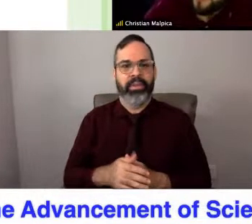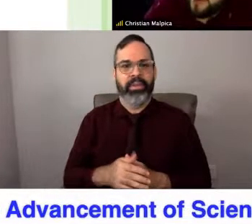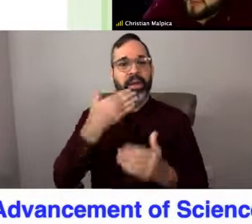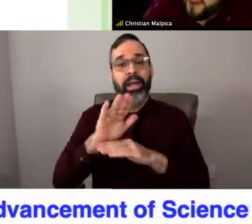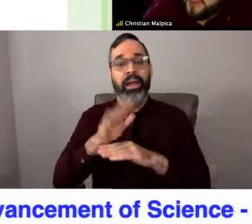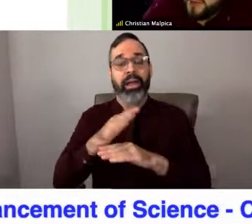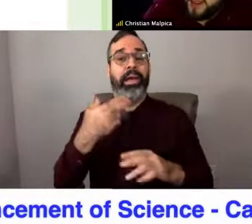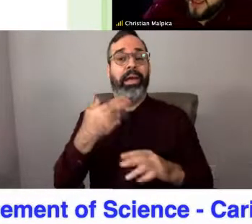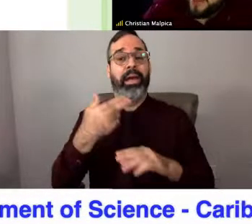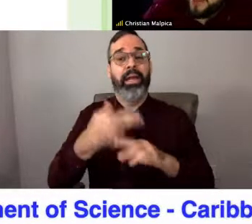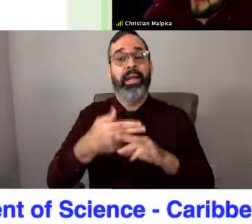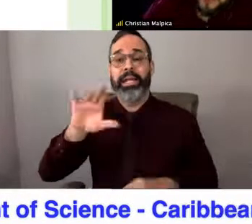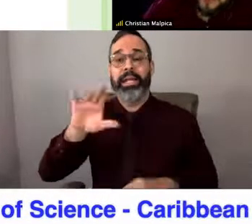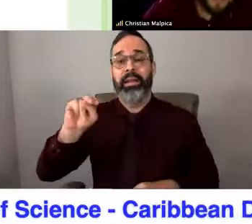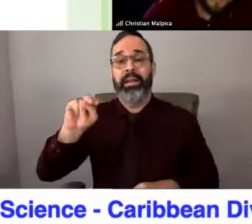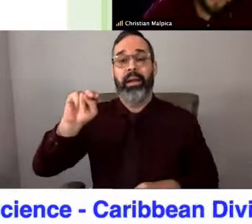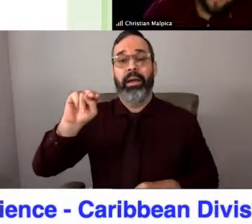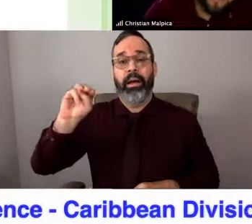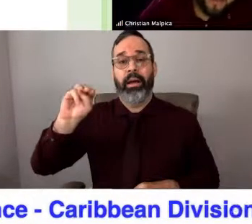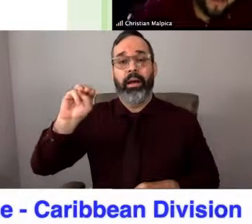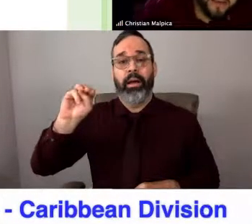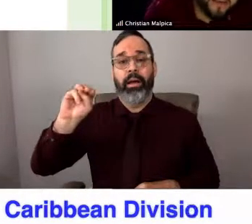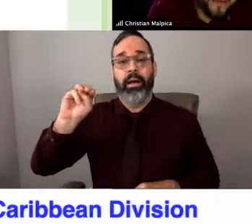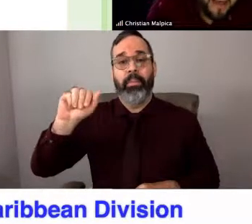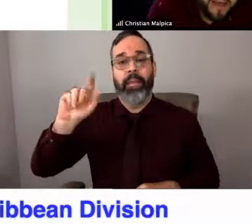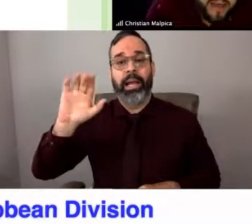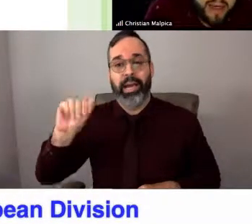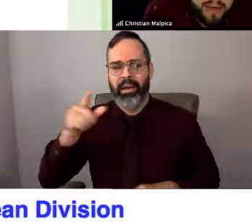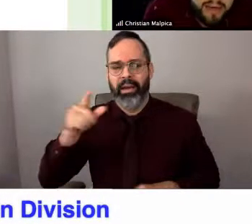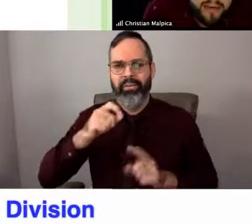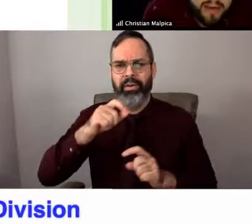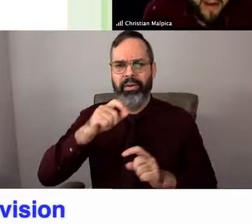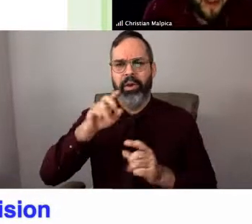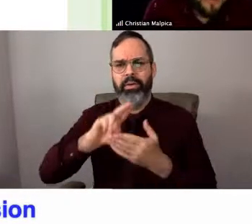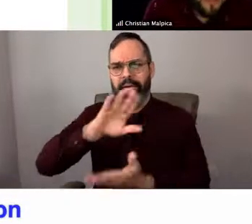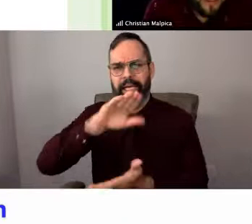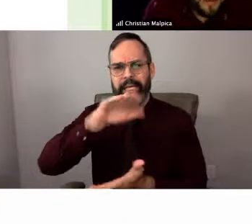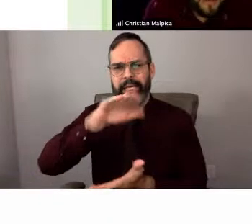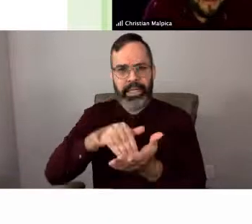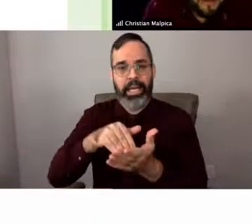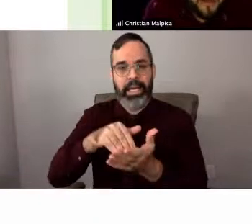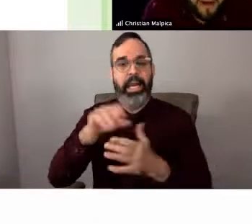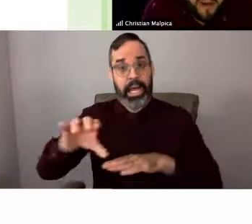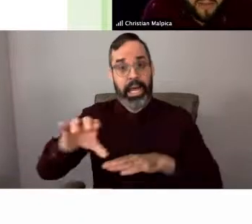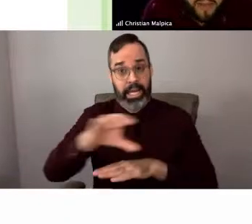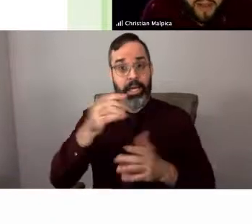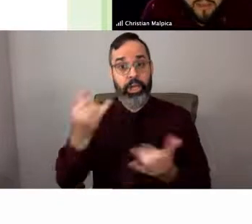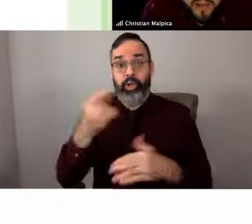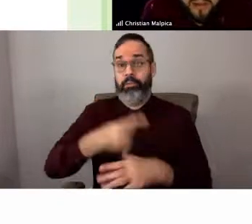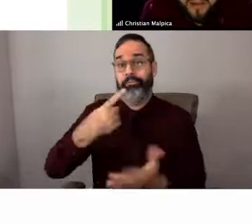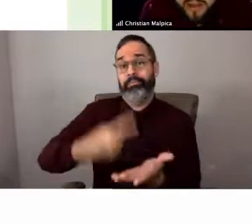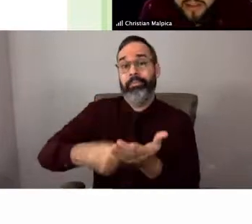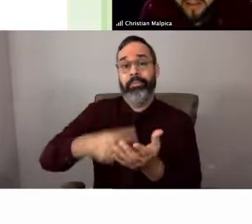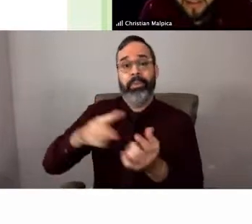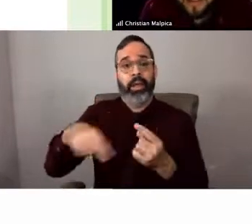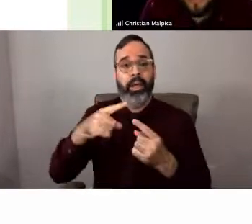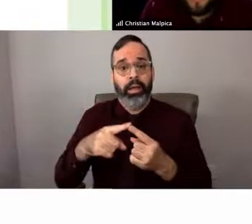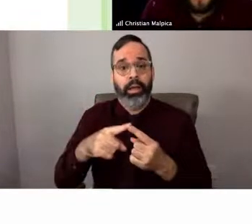Cristian Malpica. I'm a PhD candidate from Universidad Central del Caribe, and today I'm going to talk about polyamine uptake and synthesis in